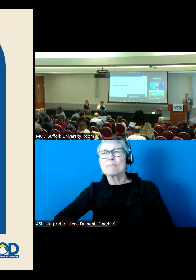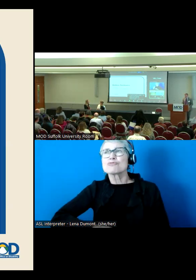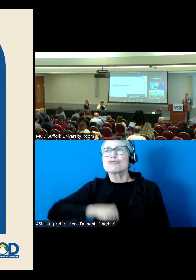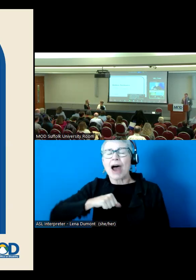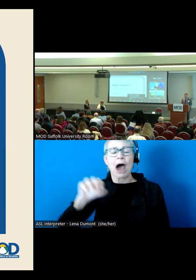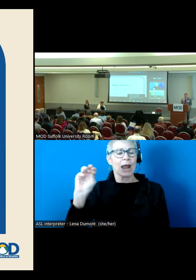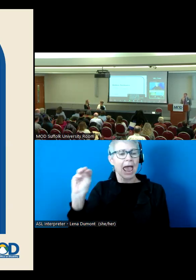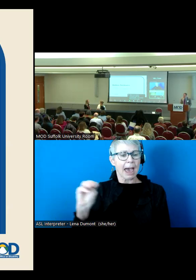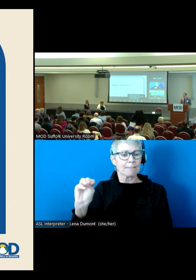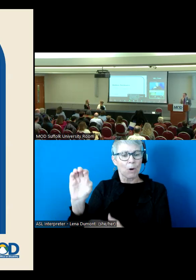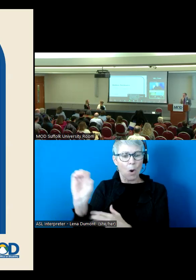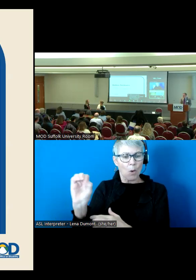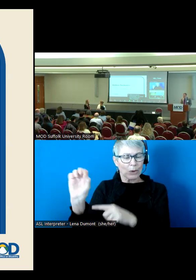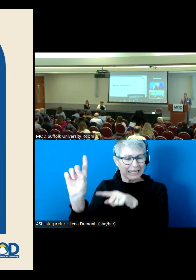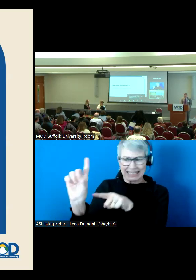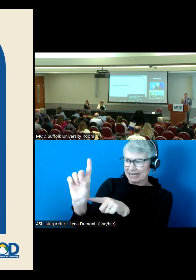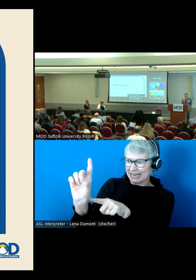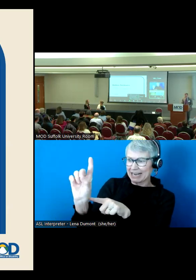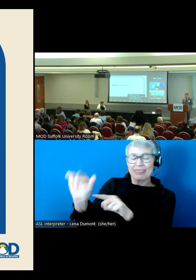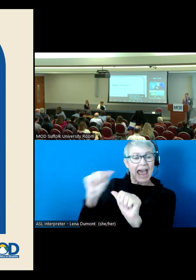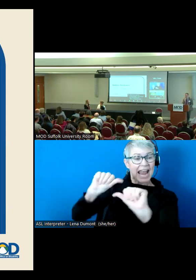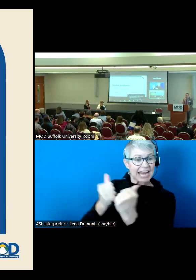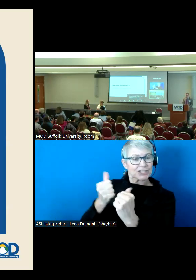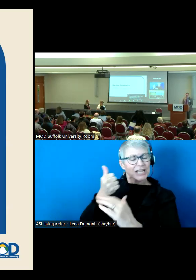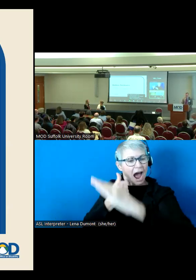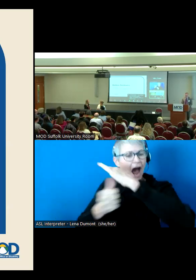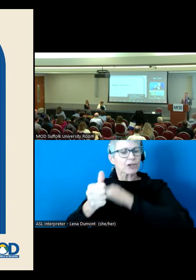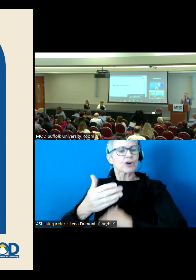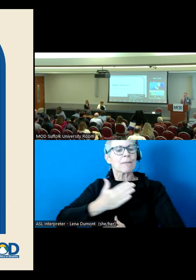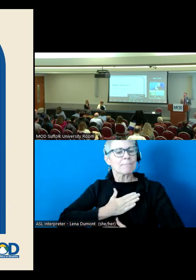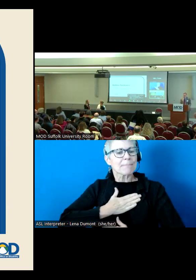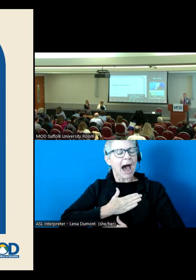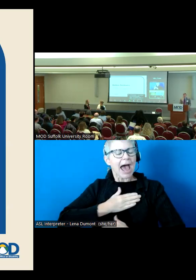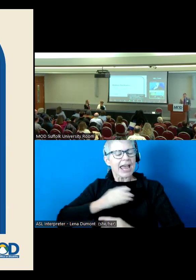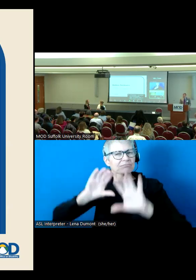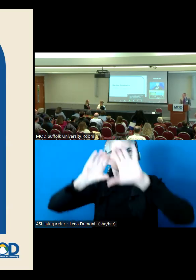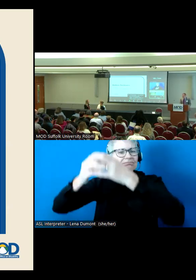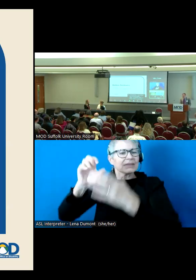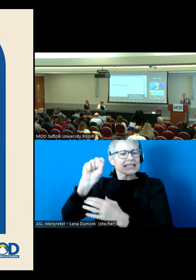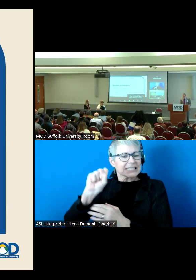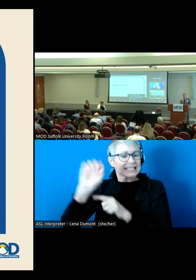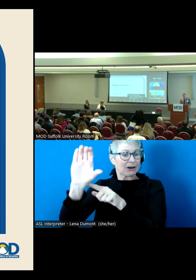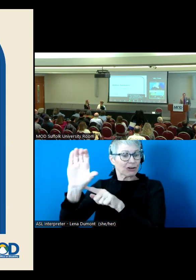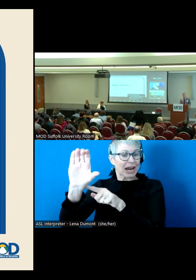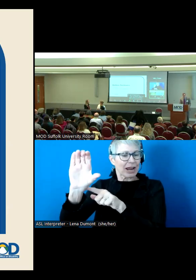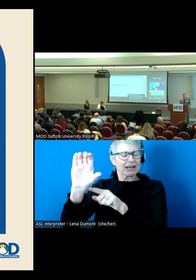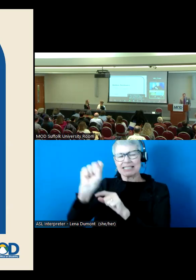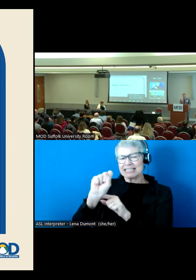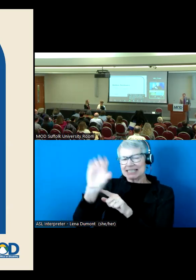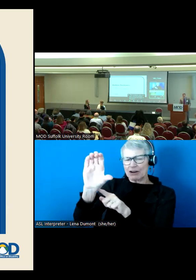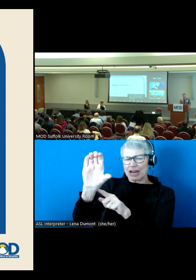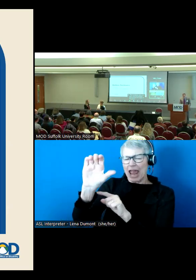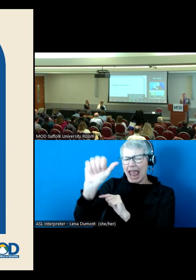MOD, is an agency within my secretariat. And I say that because the majority of the agencies that I oversee, the A&F